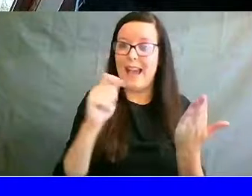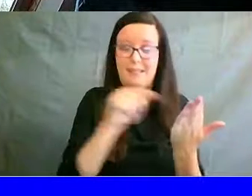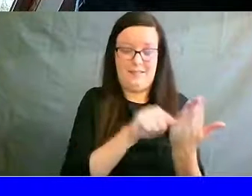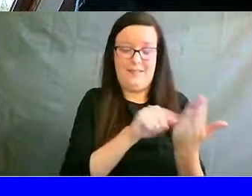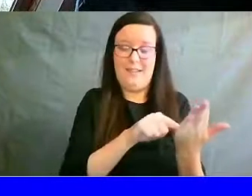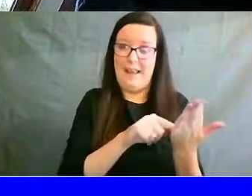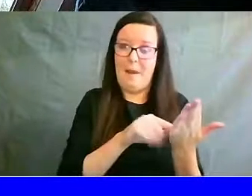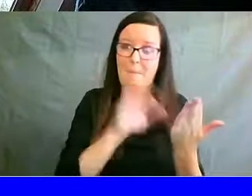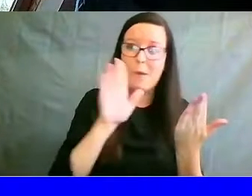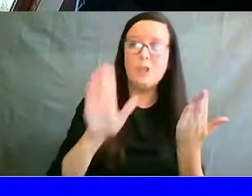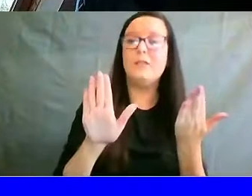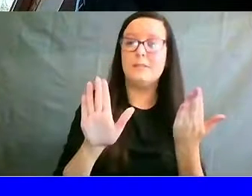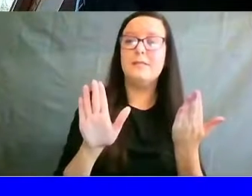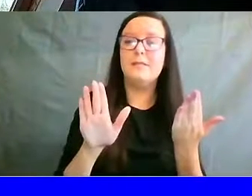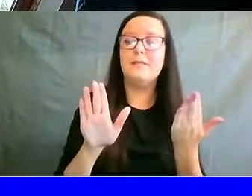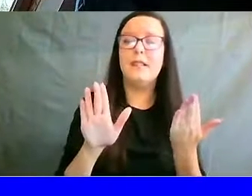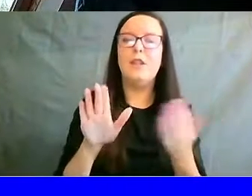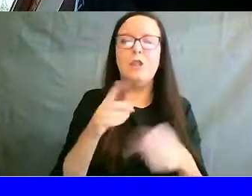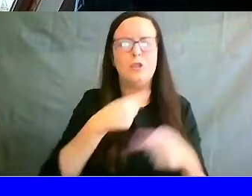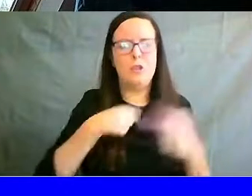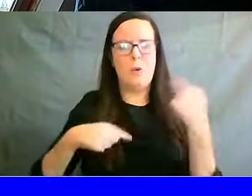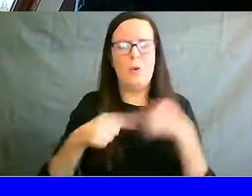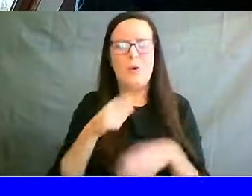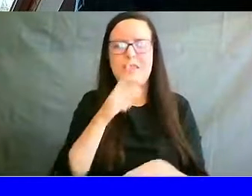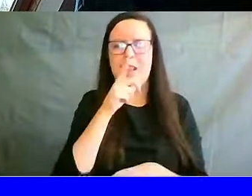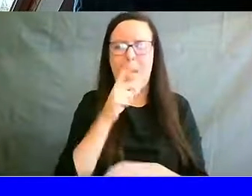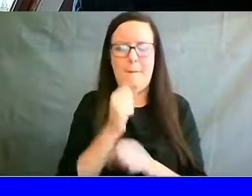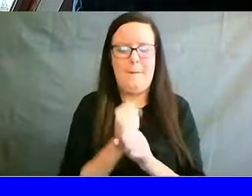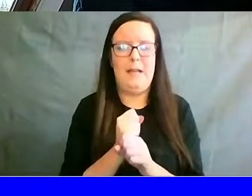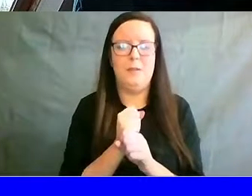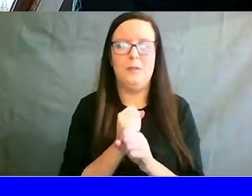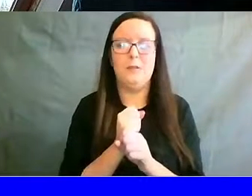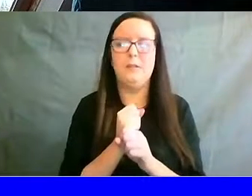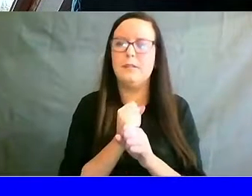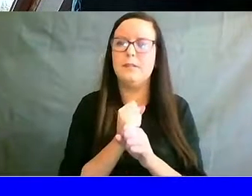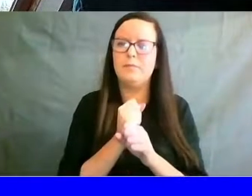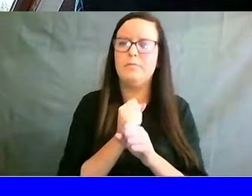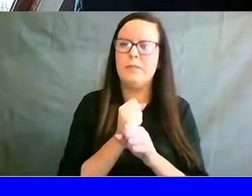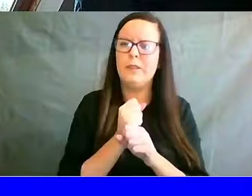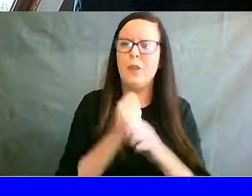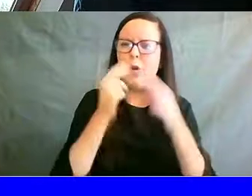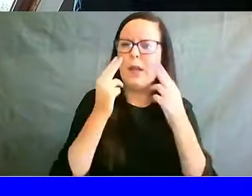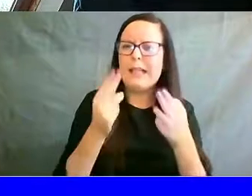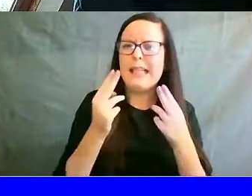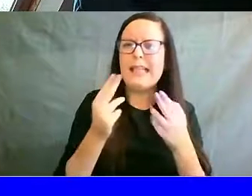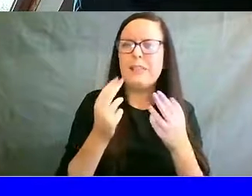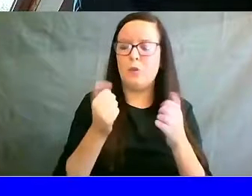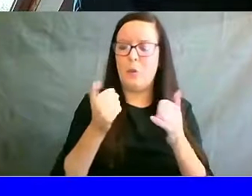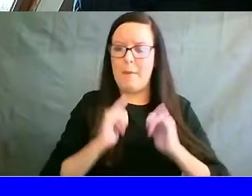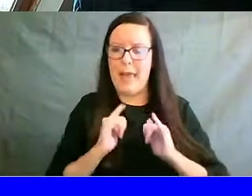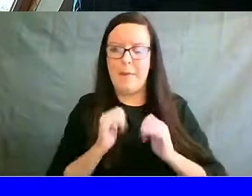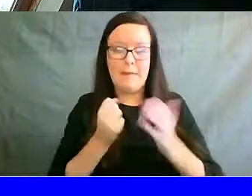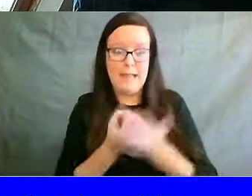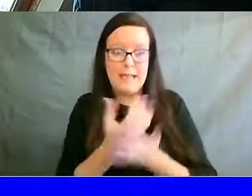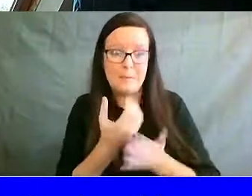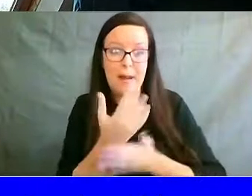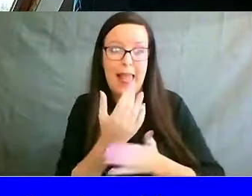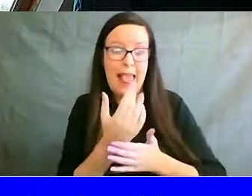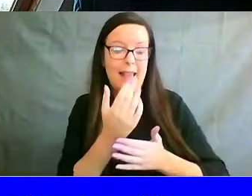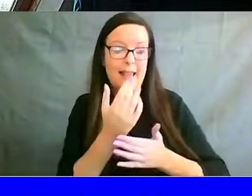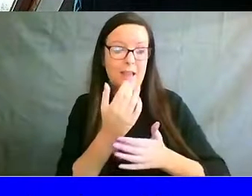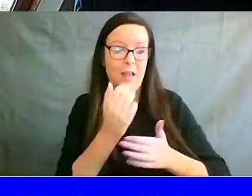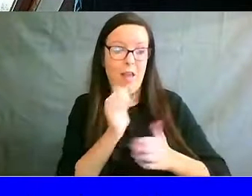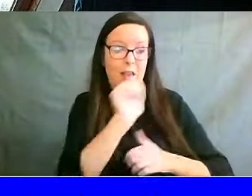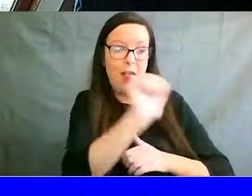So the sort of things we're talking about is they need to be able to explain their version of events, understand what they've been charged